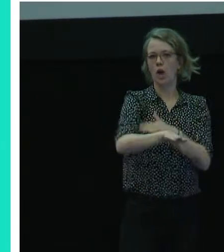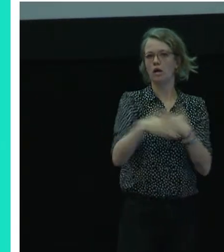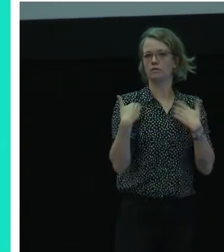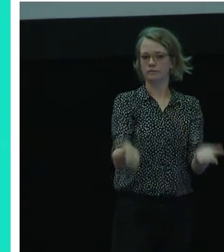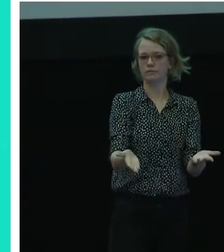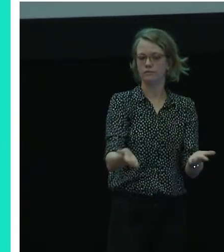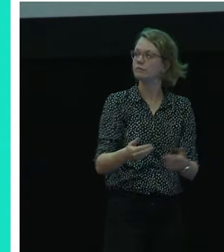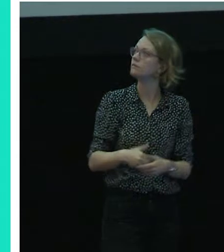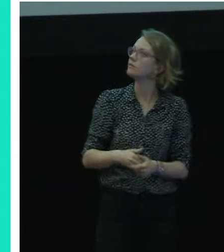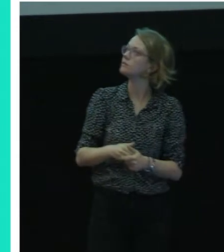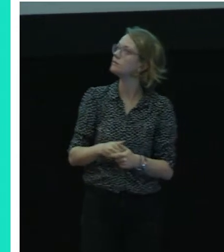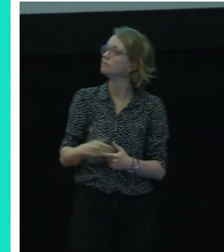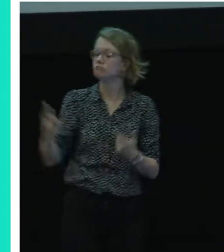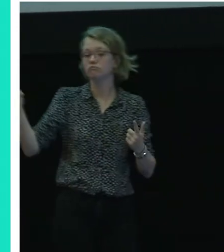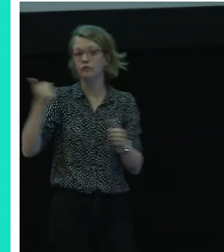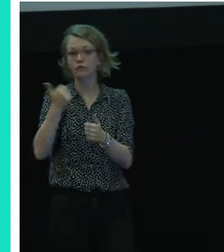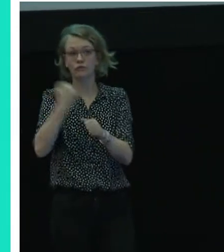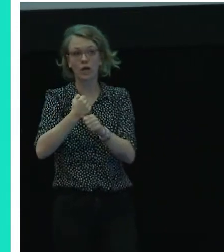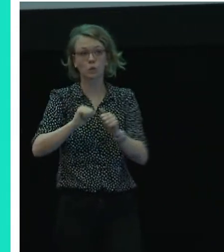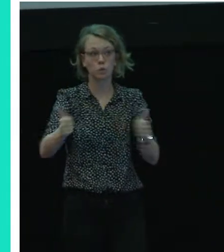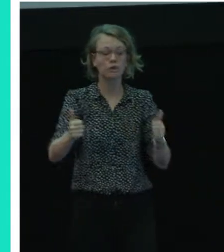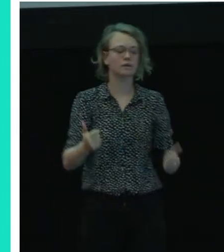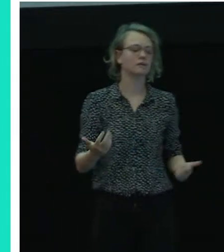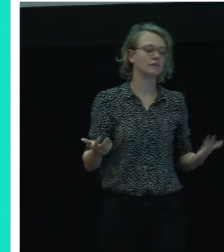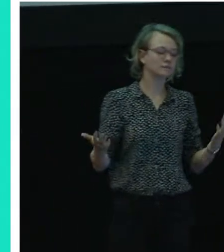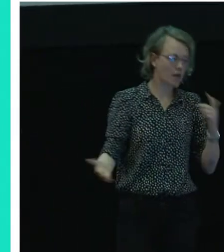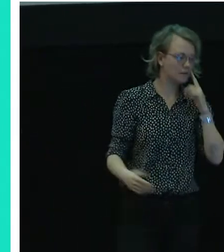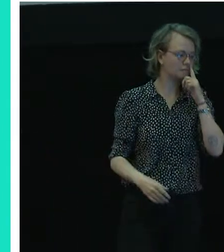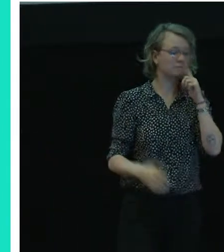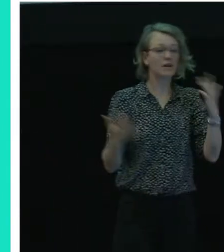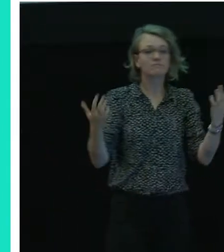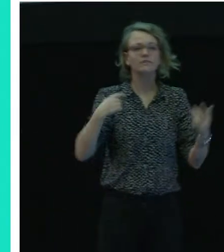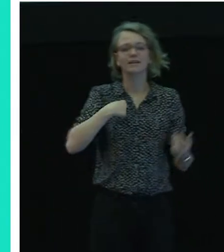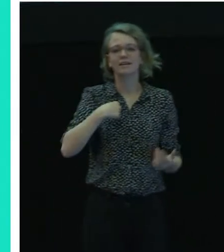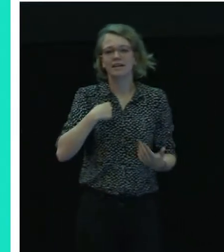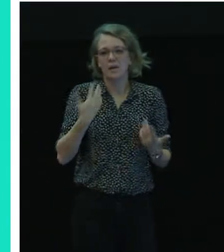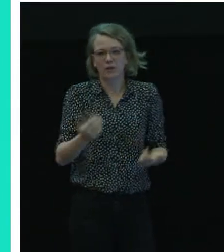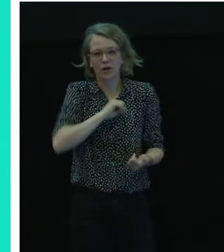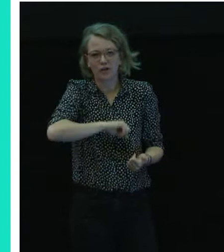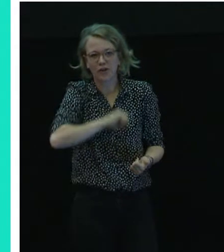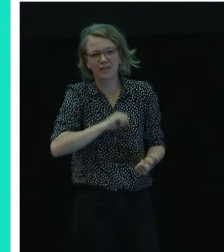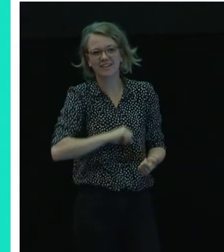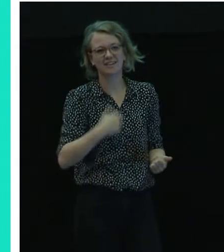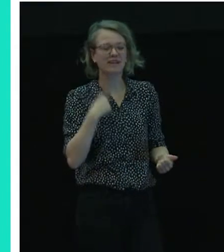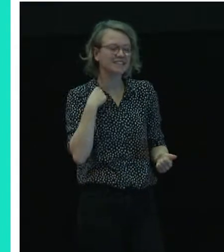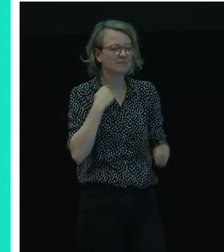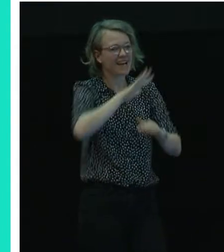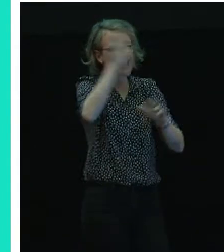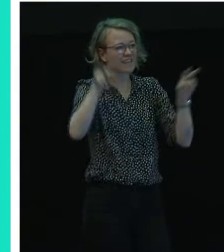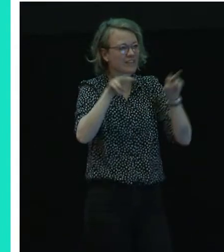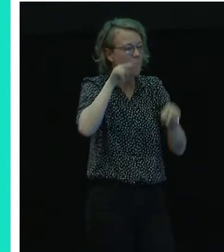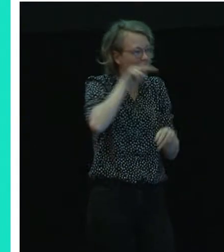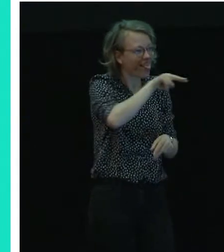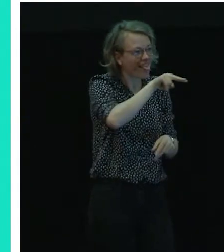that's being signed by a deaf native signer, and it gives full access for the deaf audience, which is a very good solution for